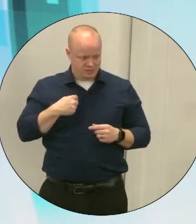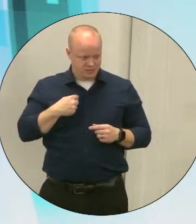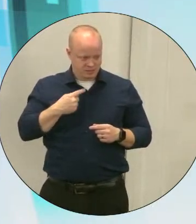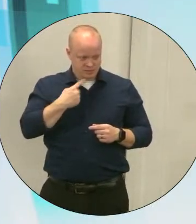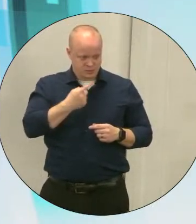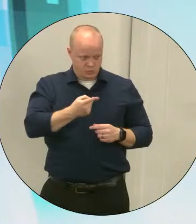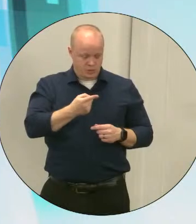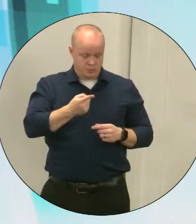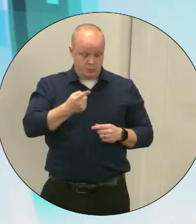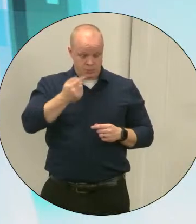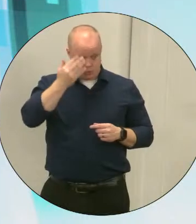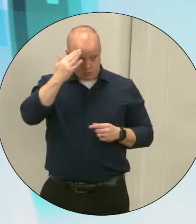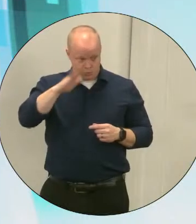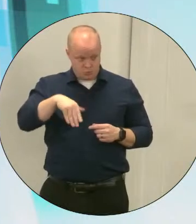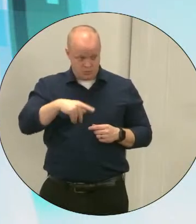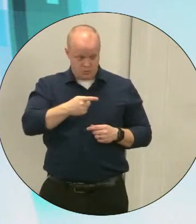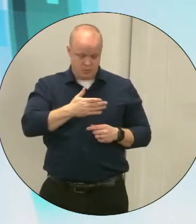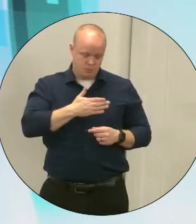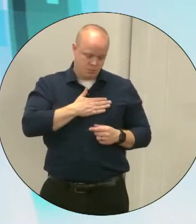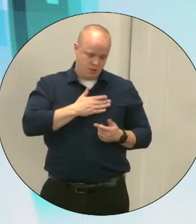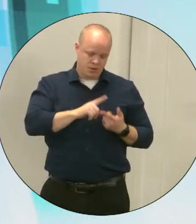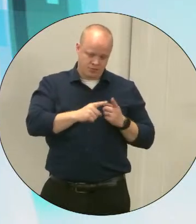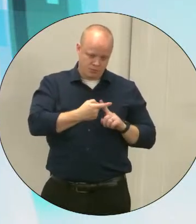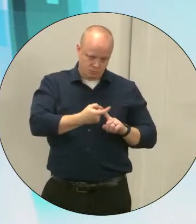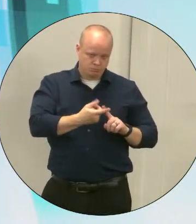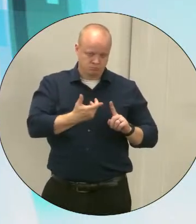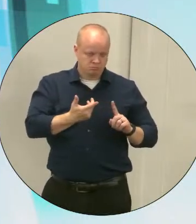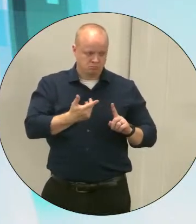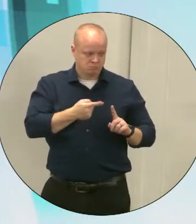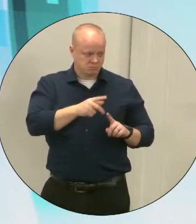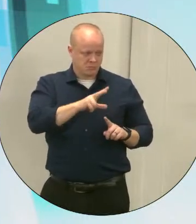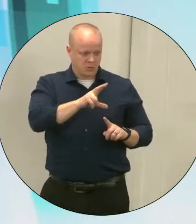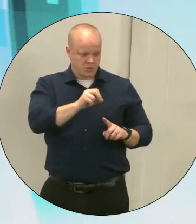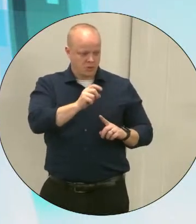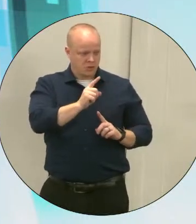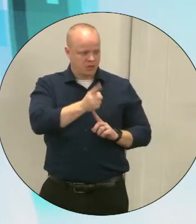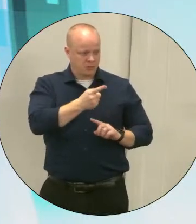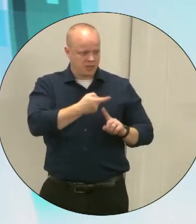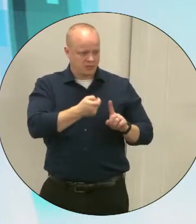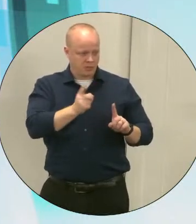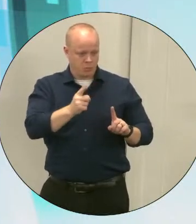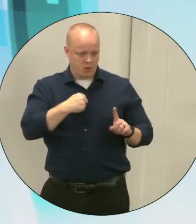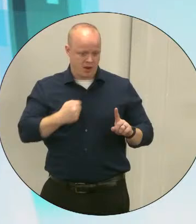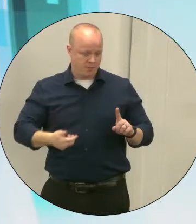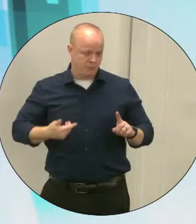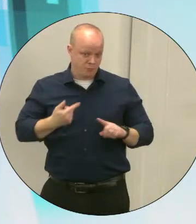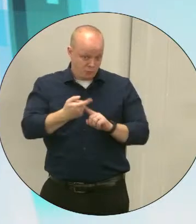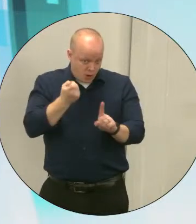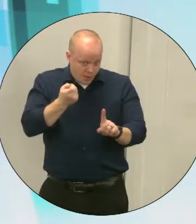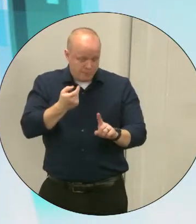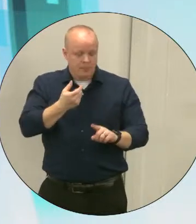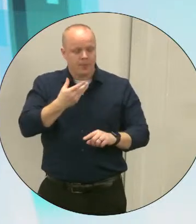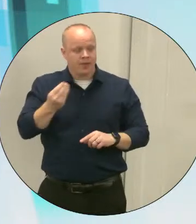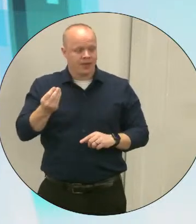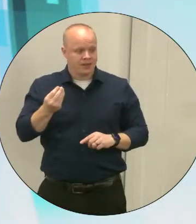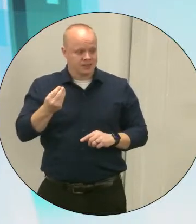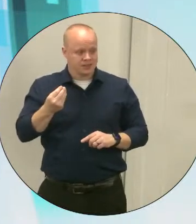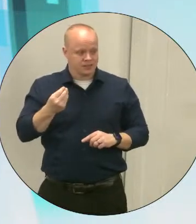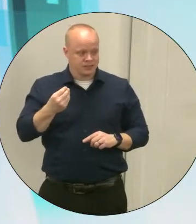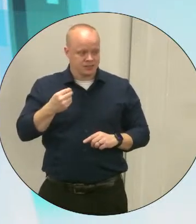I says, you know what, you're my homeboy. You're just 30 minutes from where I'm from. And